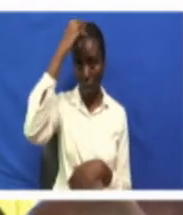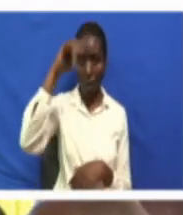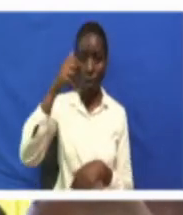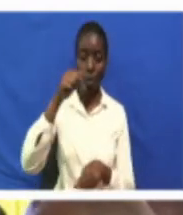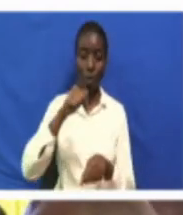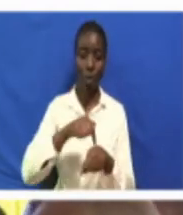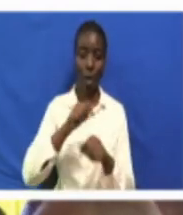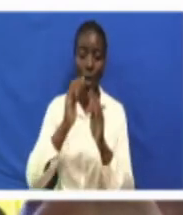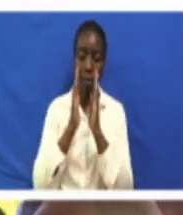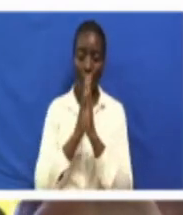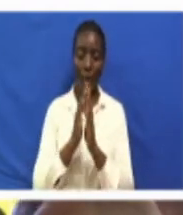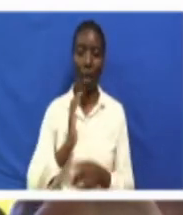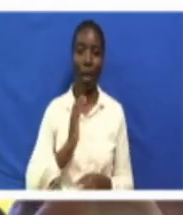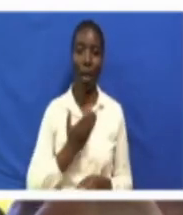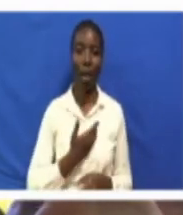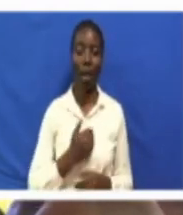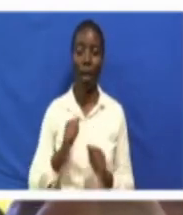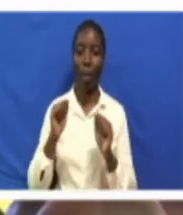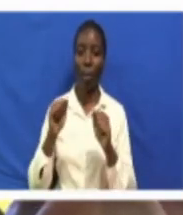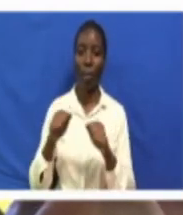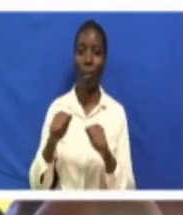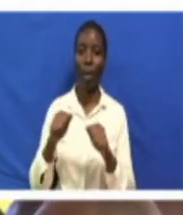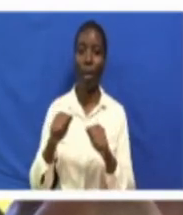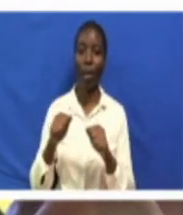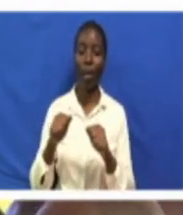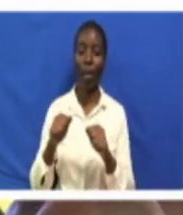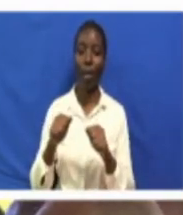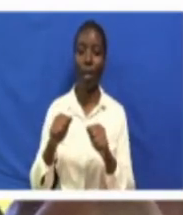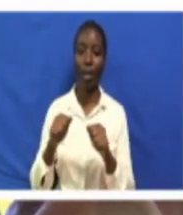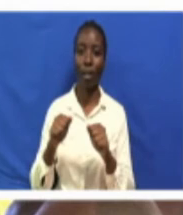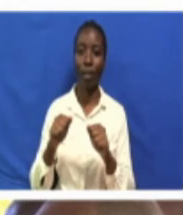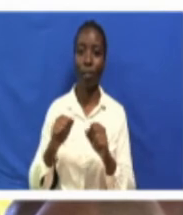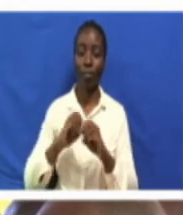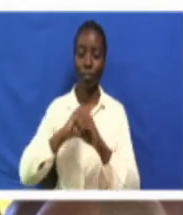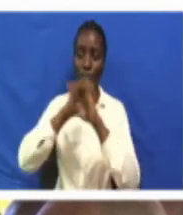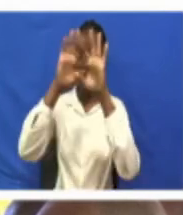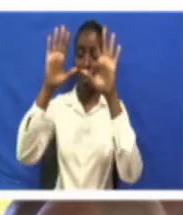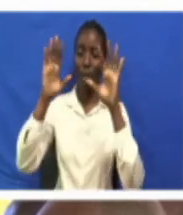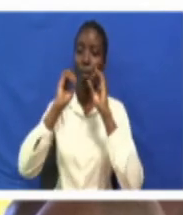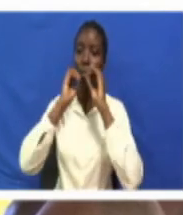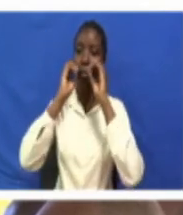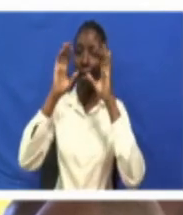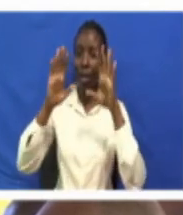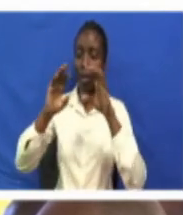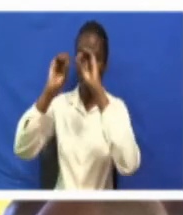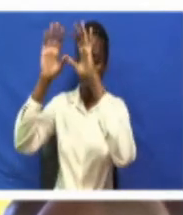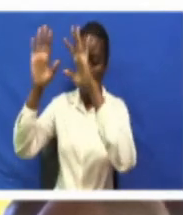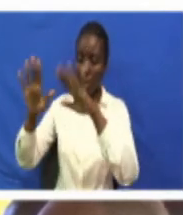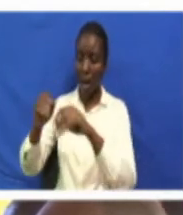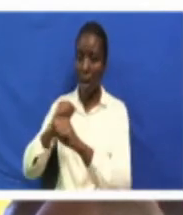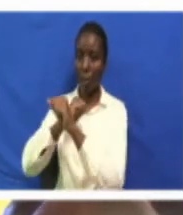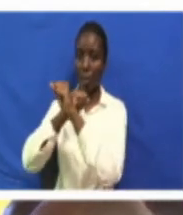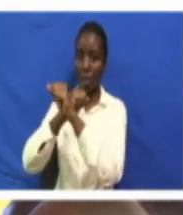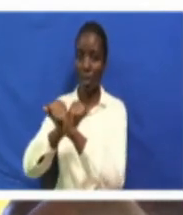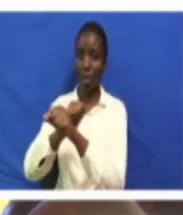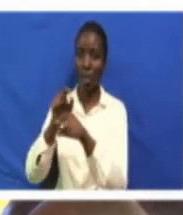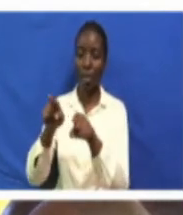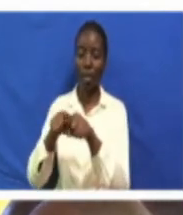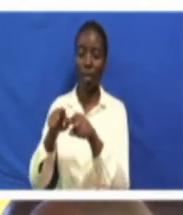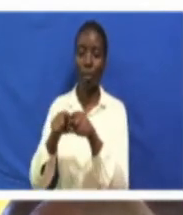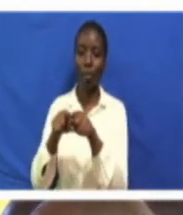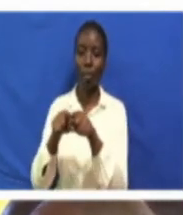our prayers may they perpetually Ascend beseeching God's blessings protection and about Paul